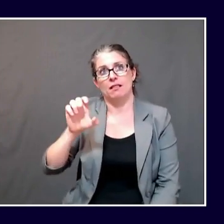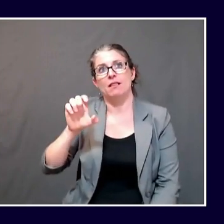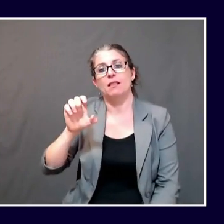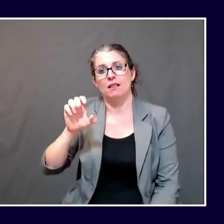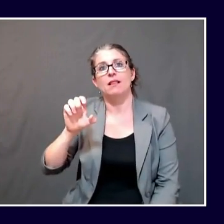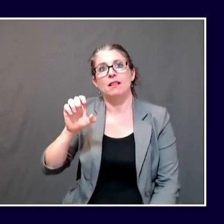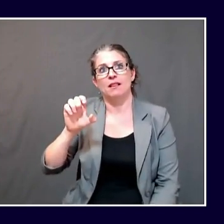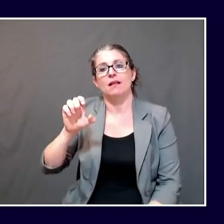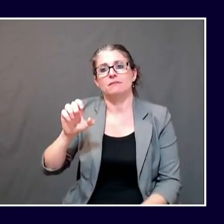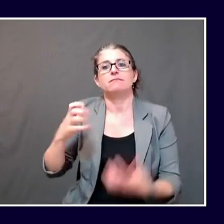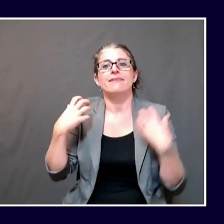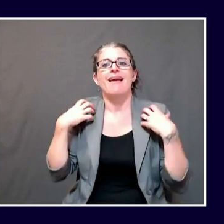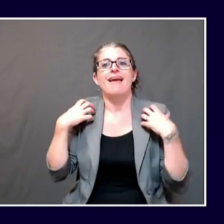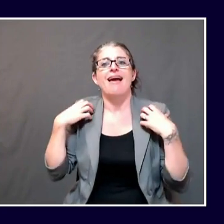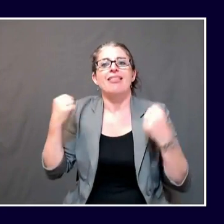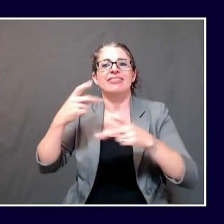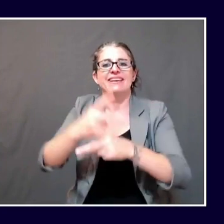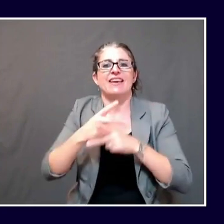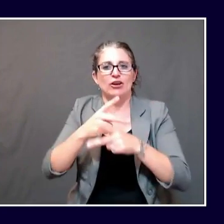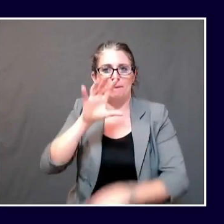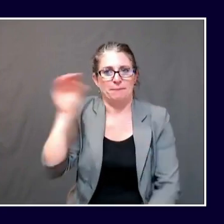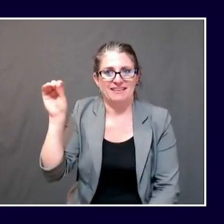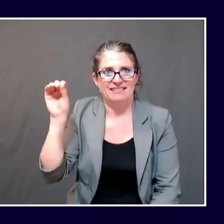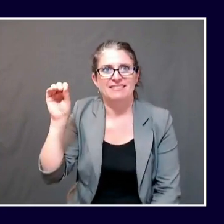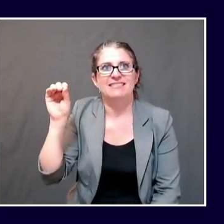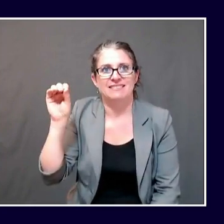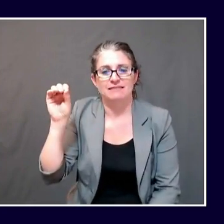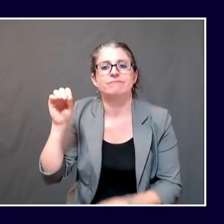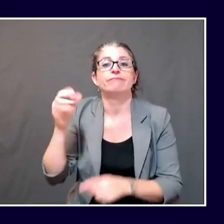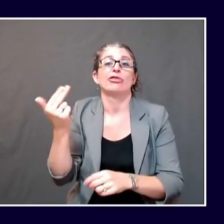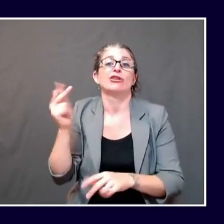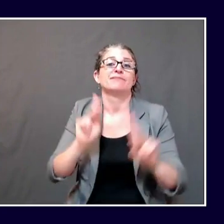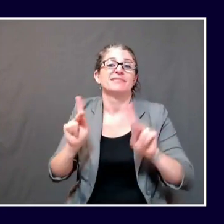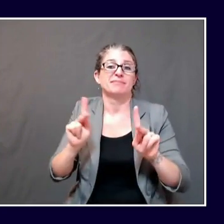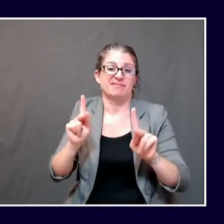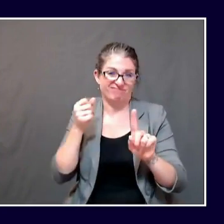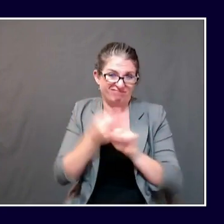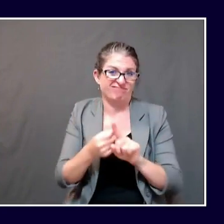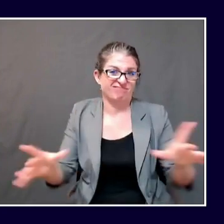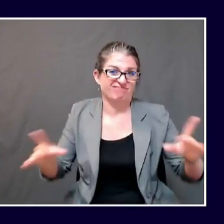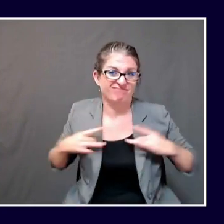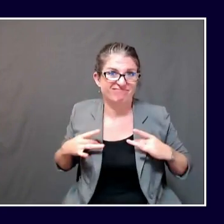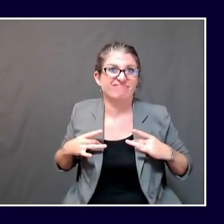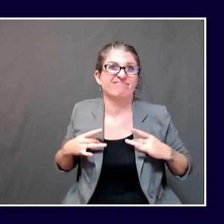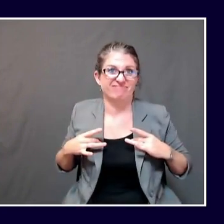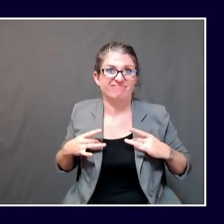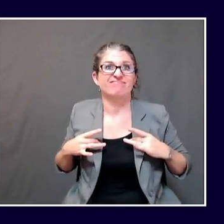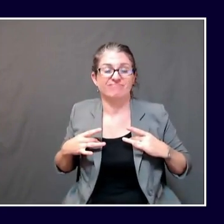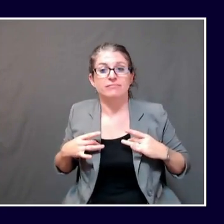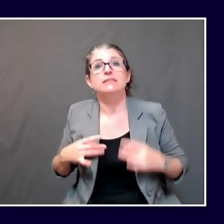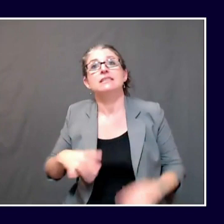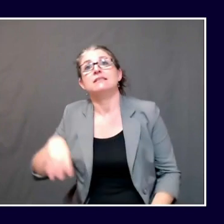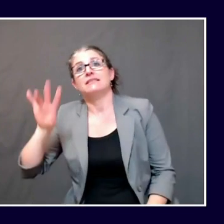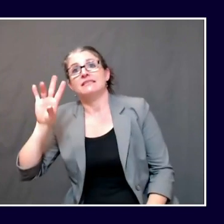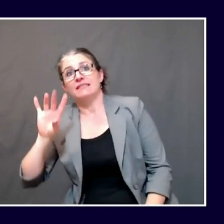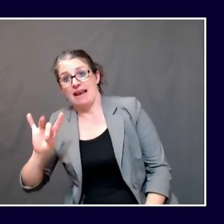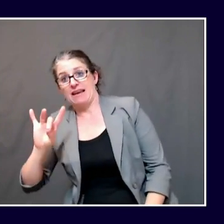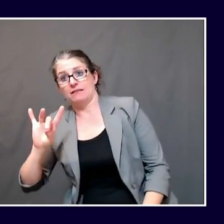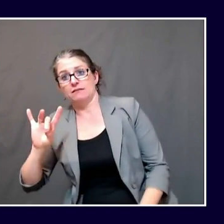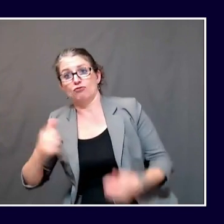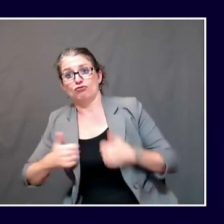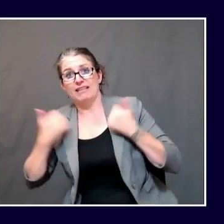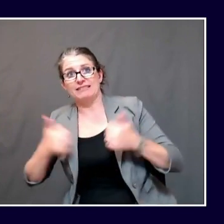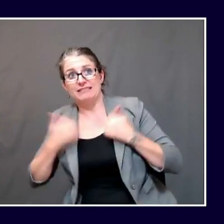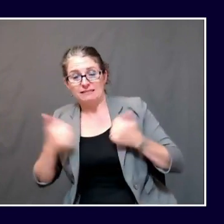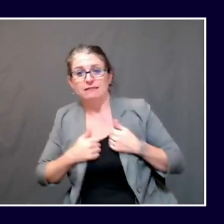members. And finally, at the ND Paper Mill, where there are now a total of 24 cases.